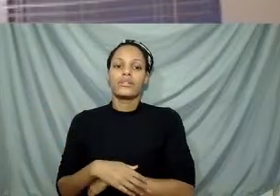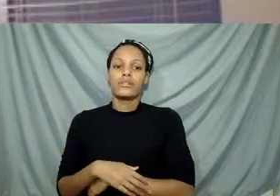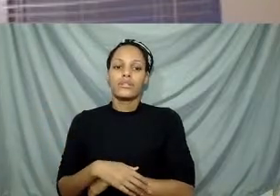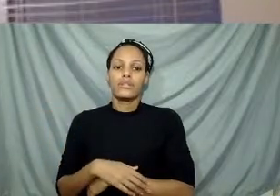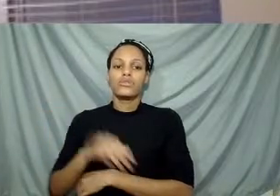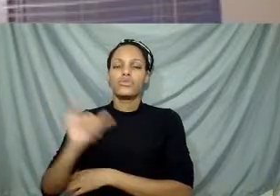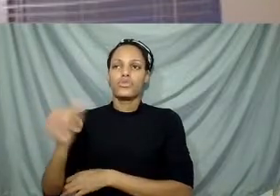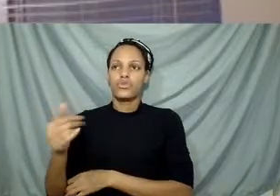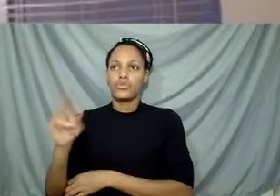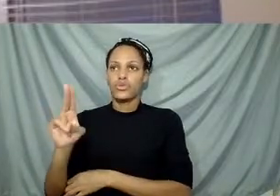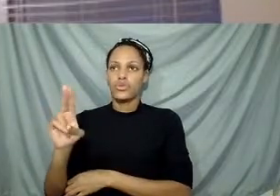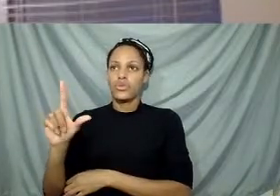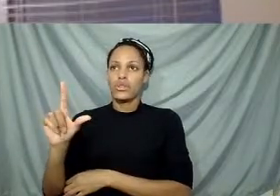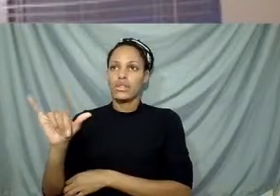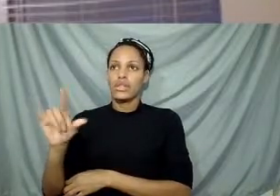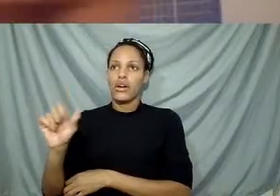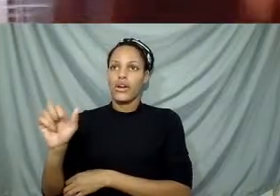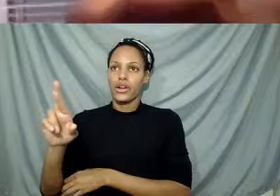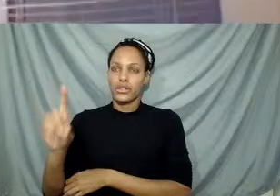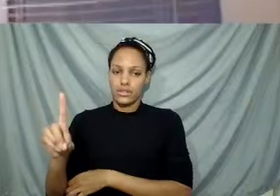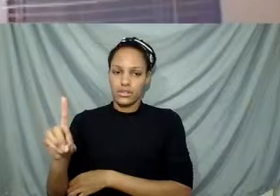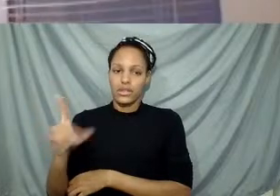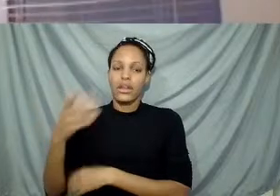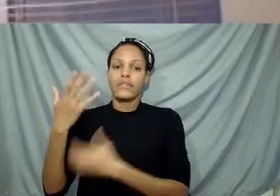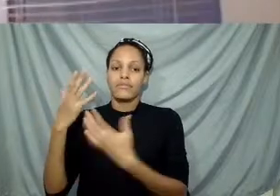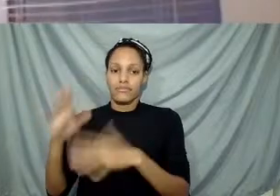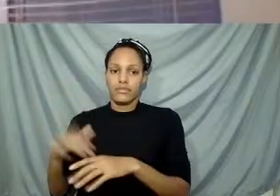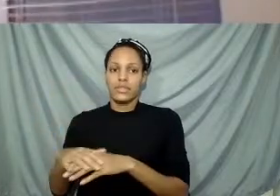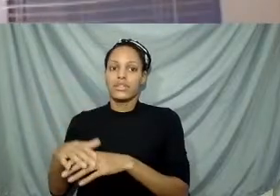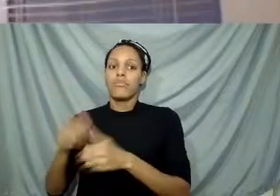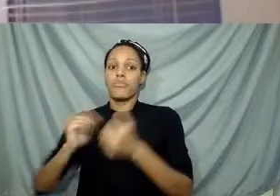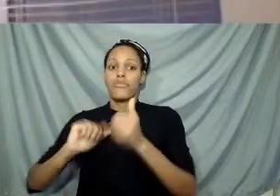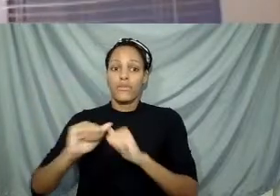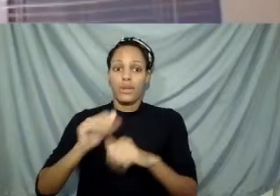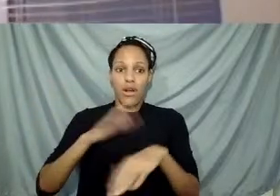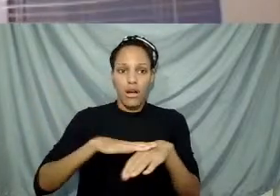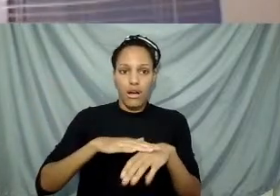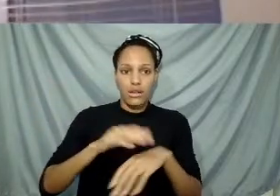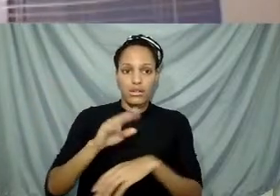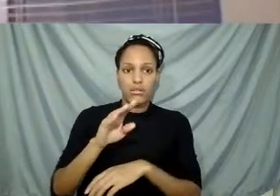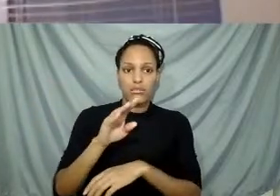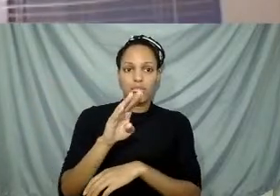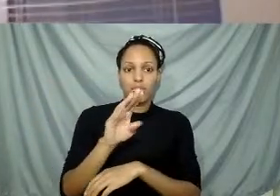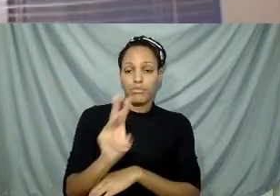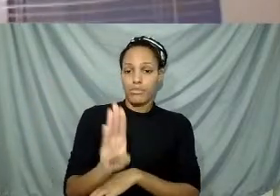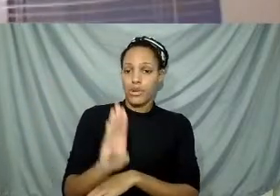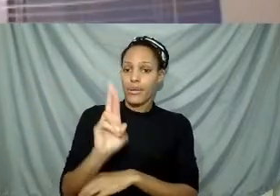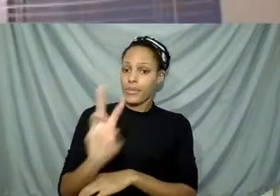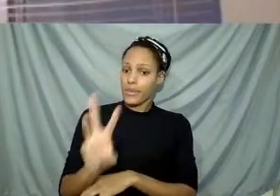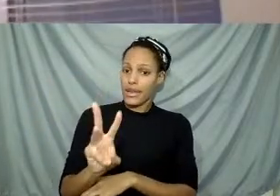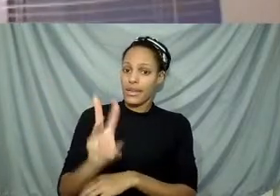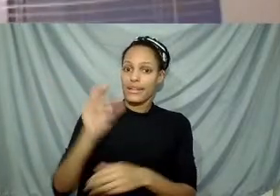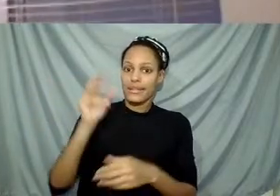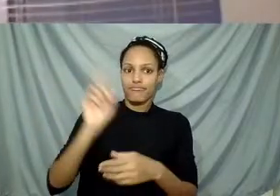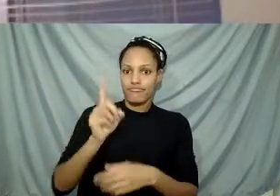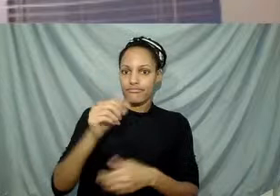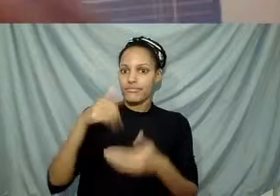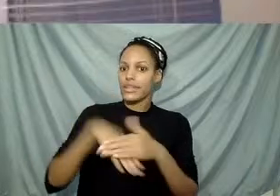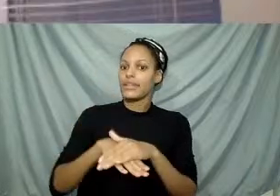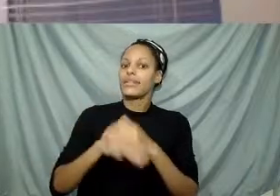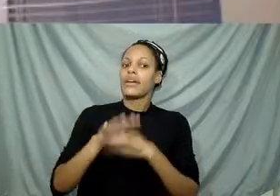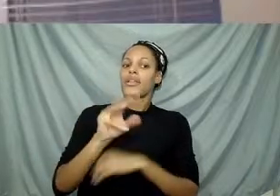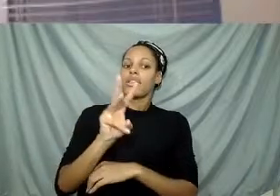at Juilliard, performing on Broadway in The Wiz was an incredible